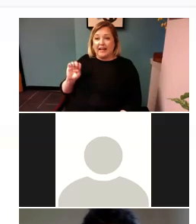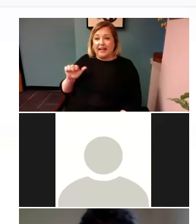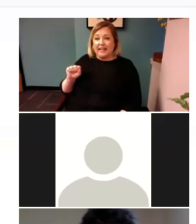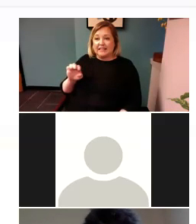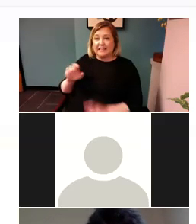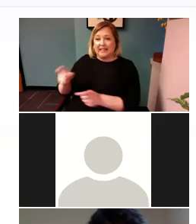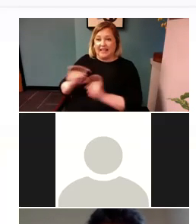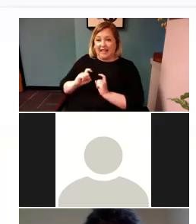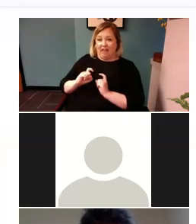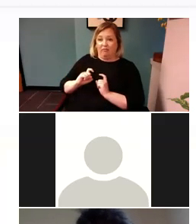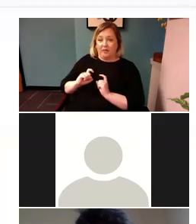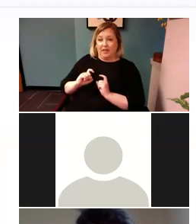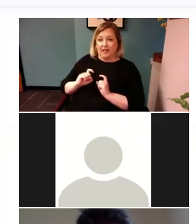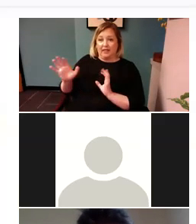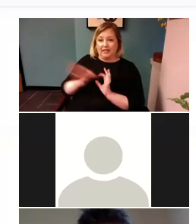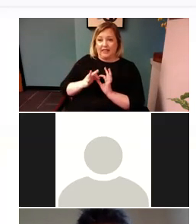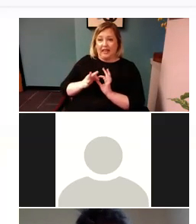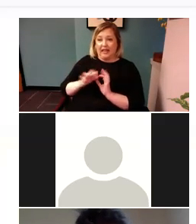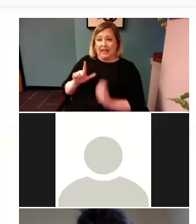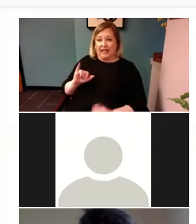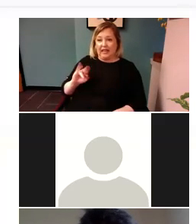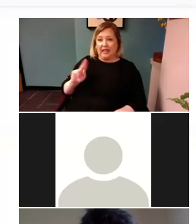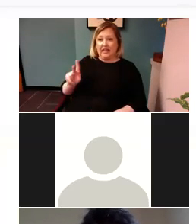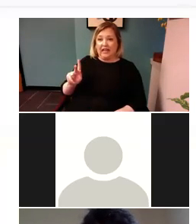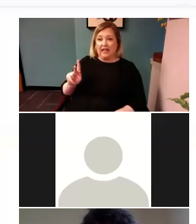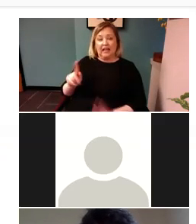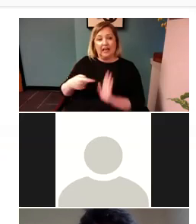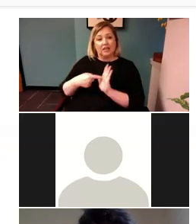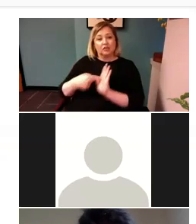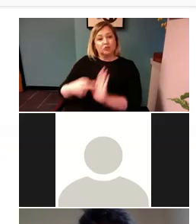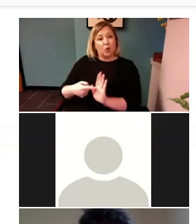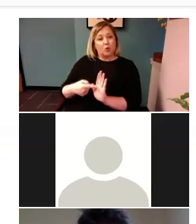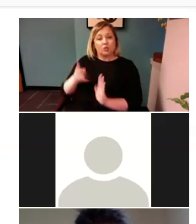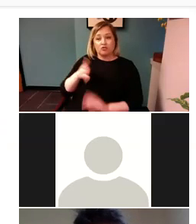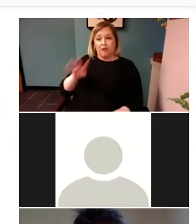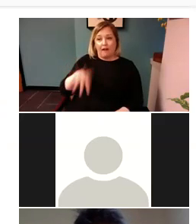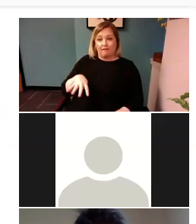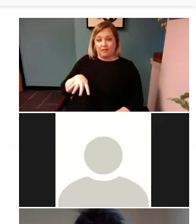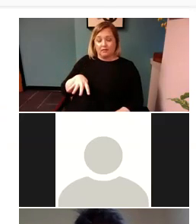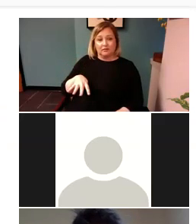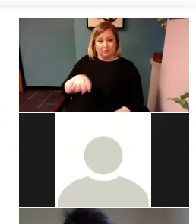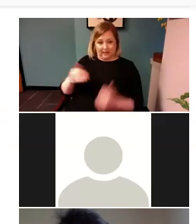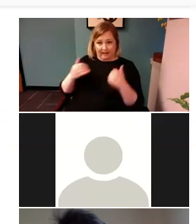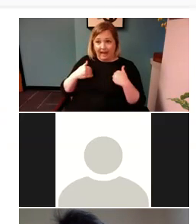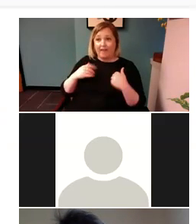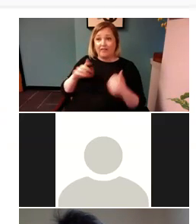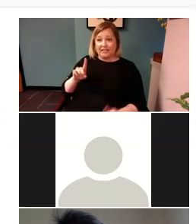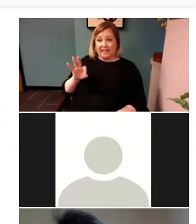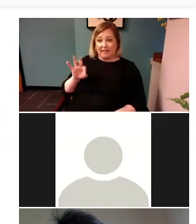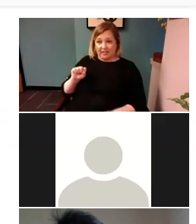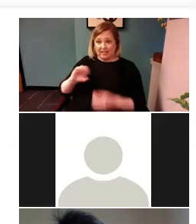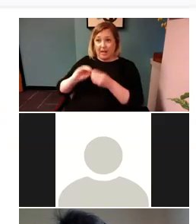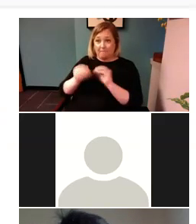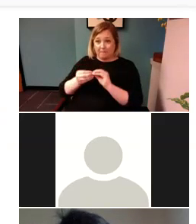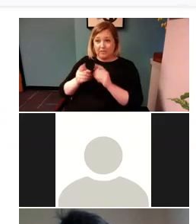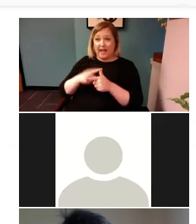go through it anyway. So we have this original graph here. We have the DFS numbers of this graph, and then we create a transpose of this graph,